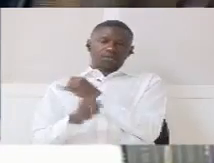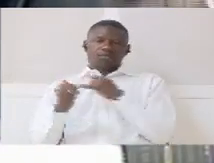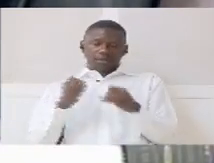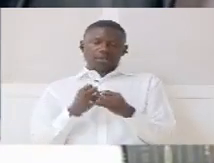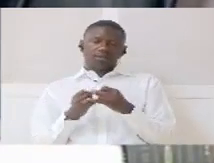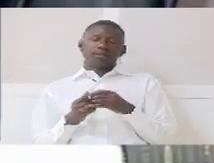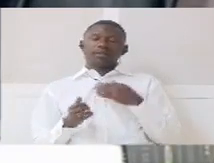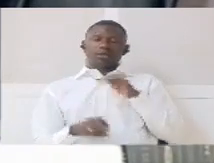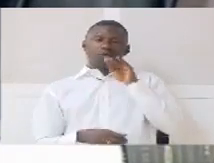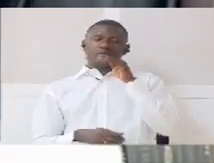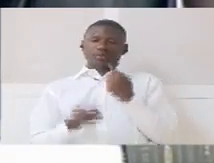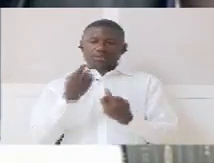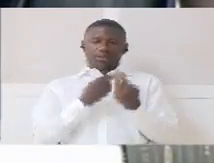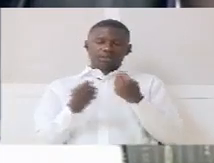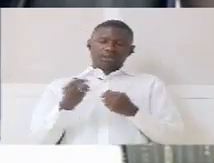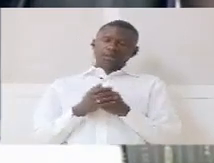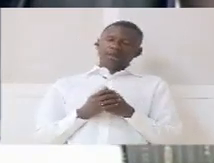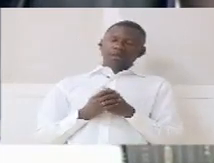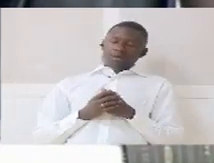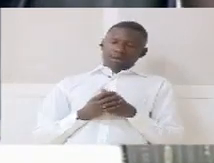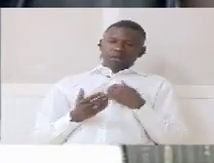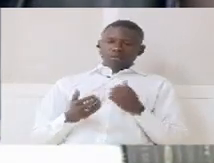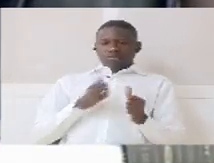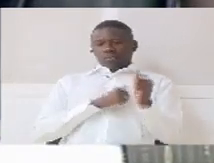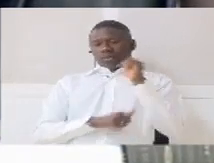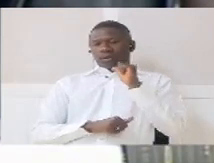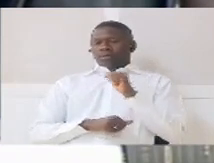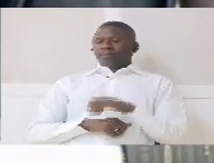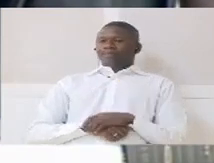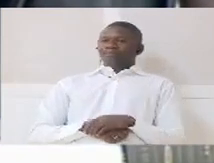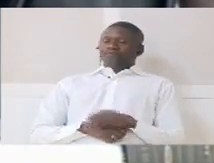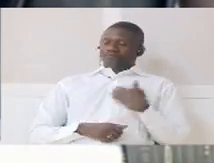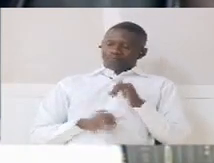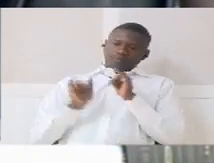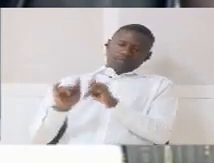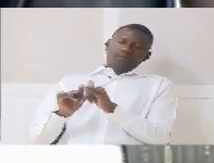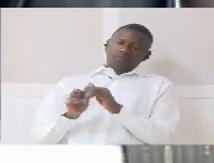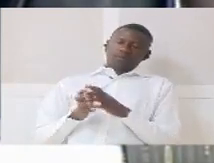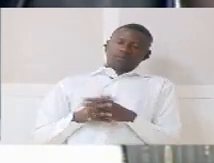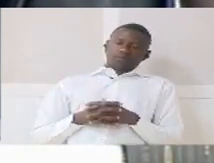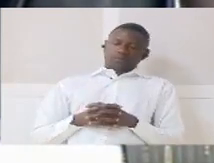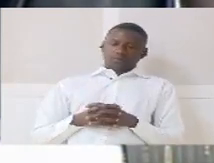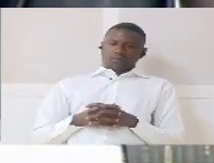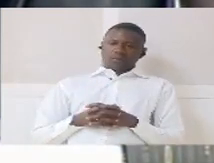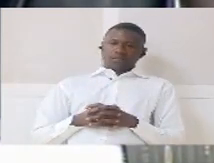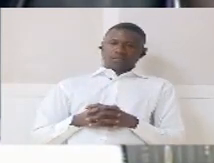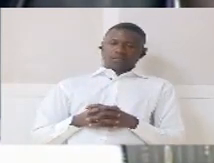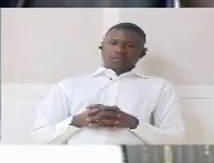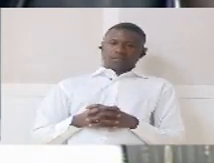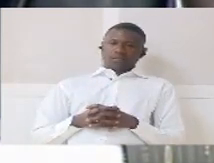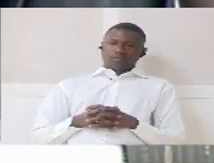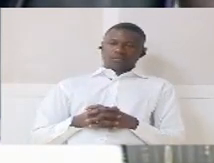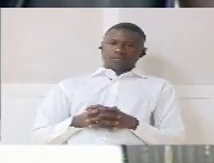And then they called me again that I should come. BJ. I was there. Padindo keta.